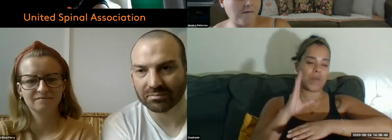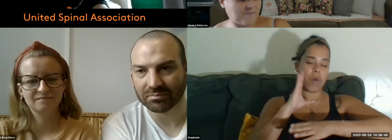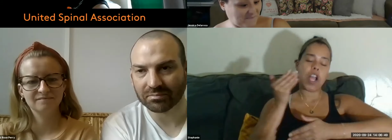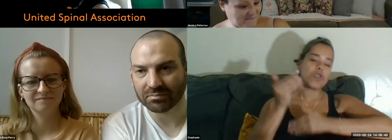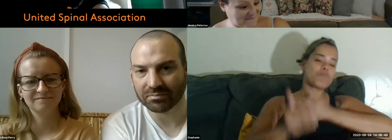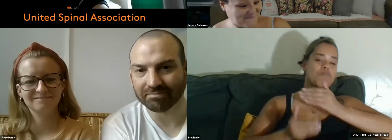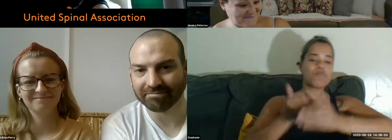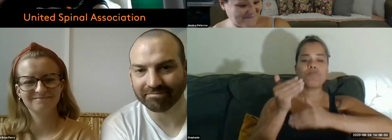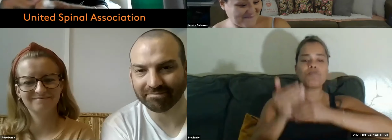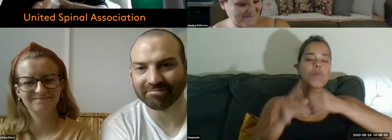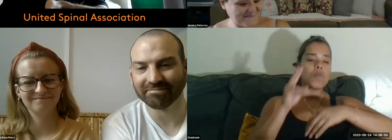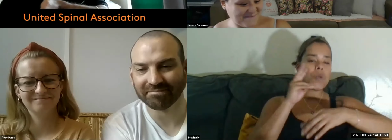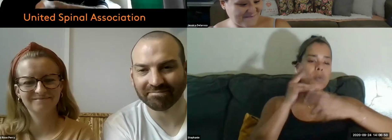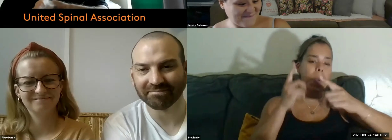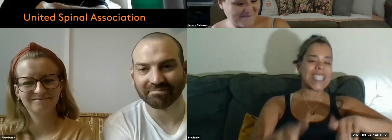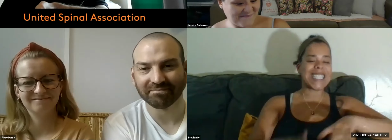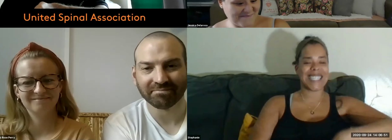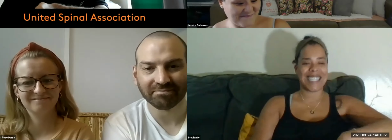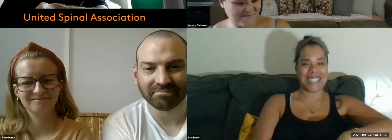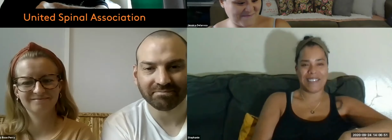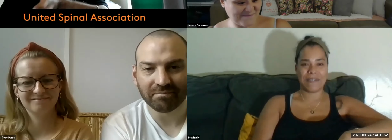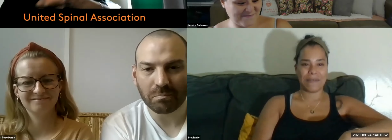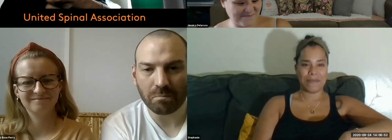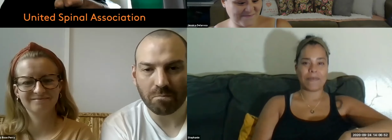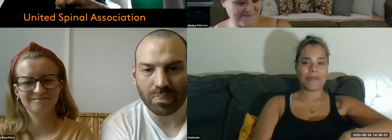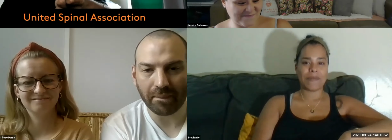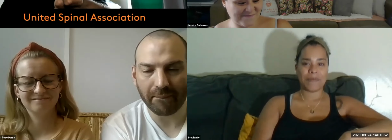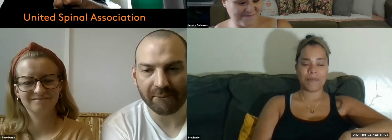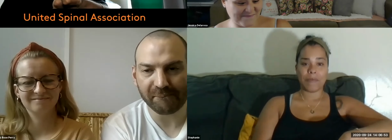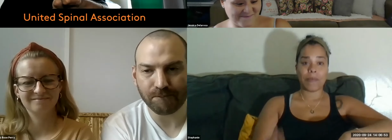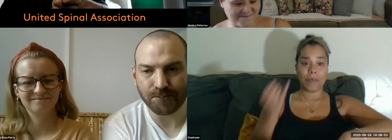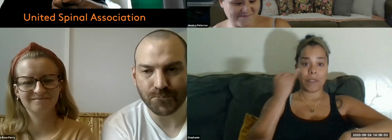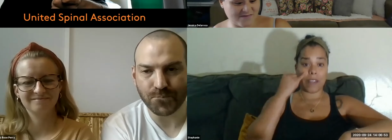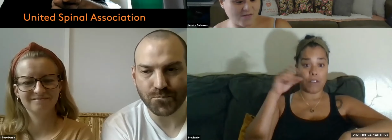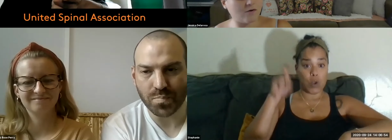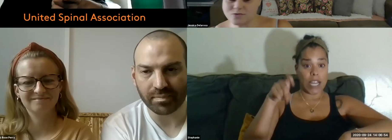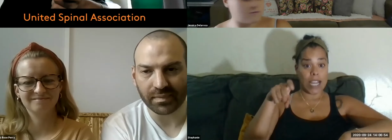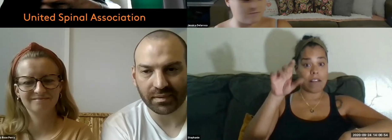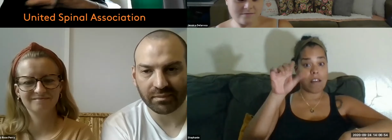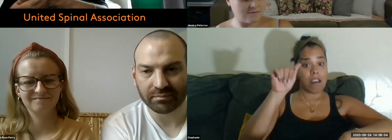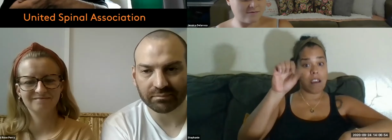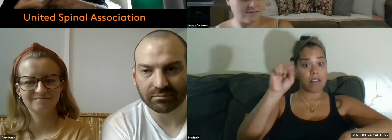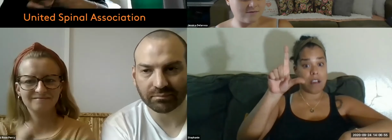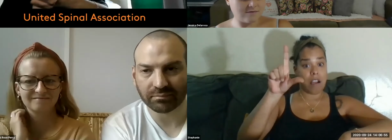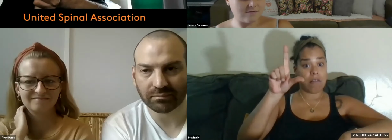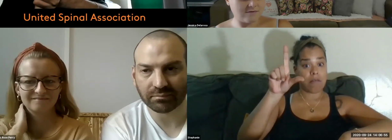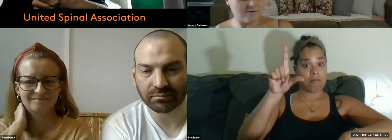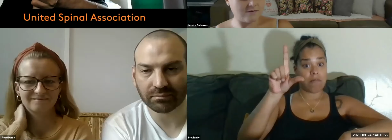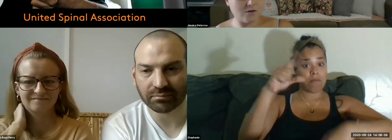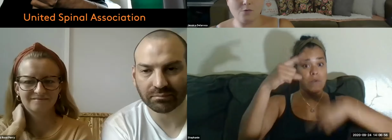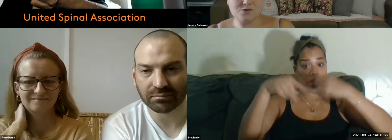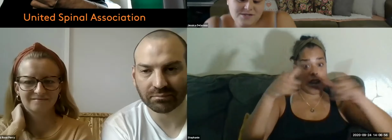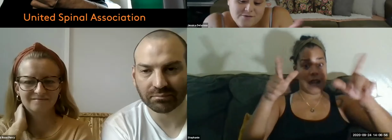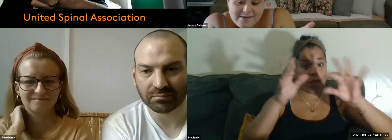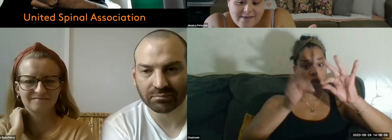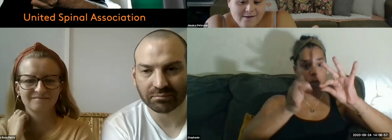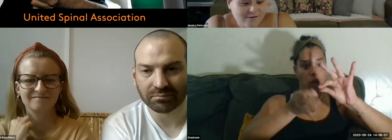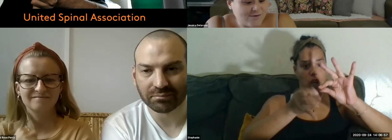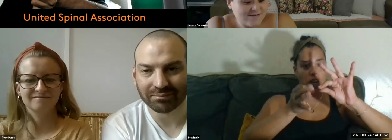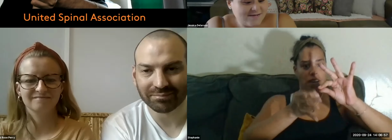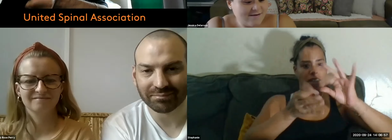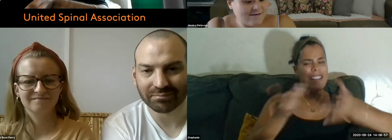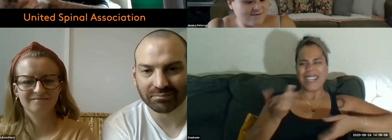Yeah. Yep, and if you need ASL interpreter, you can pin her. And oh, you said that already? No, she's already